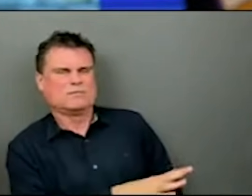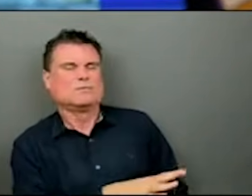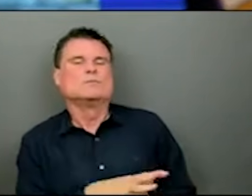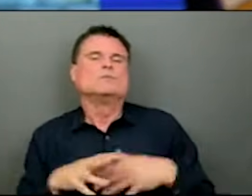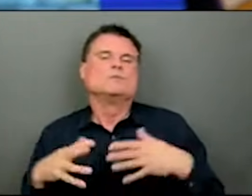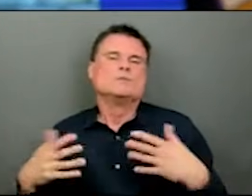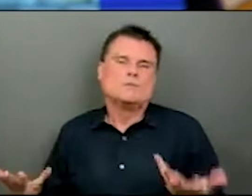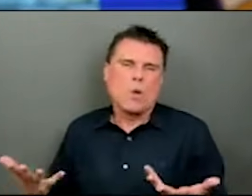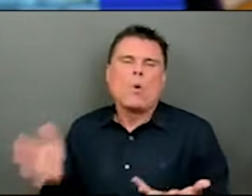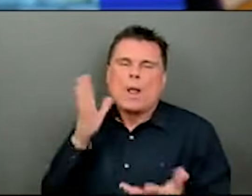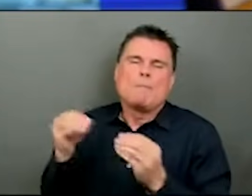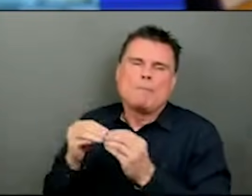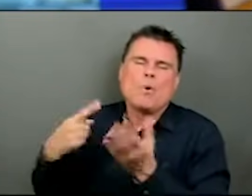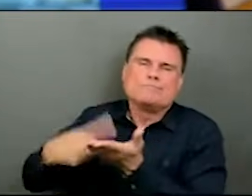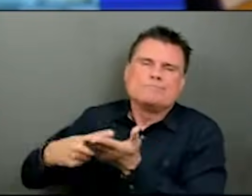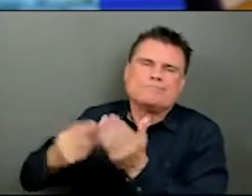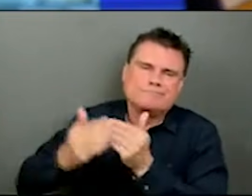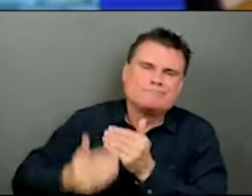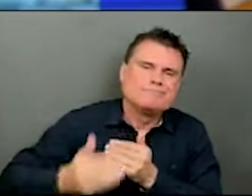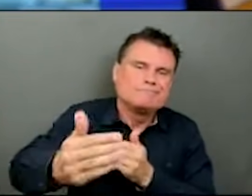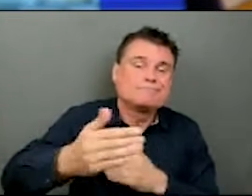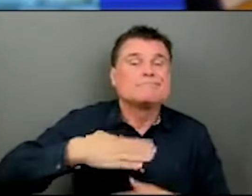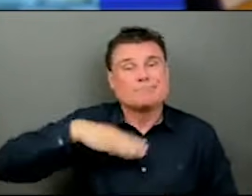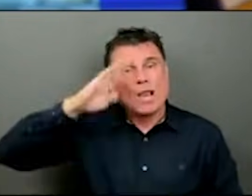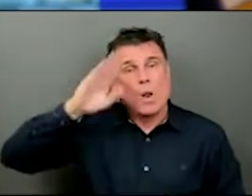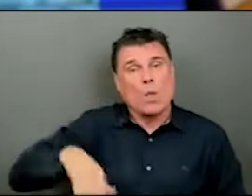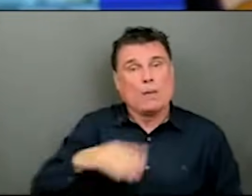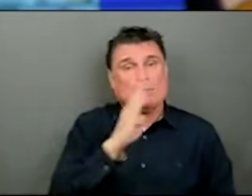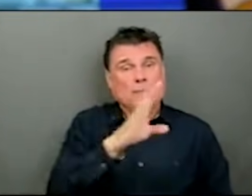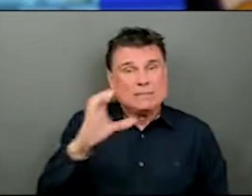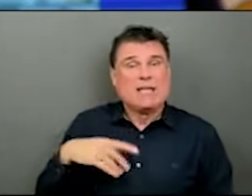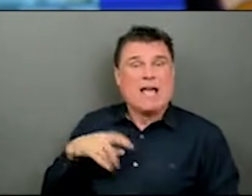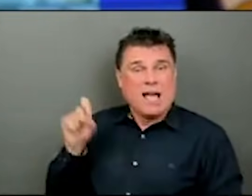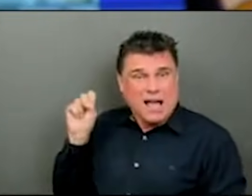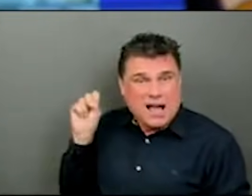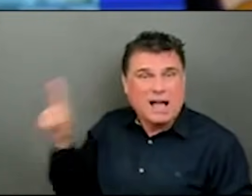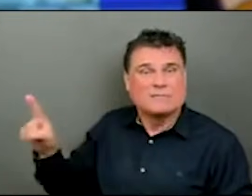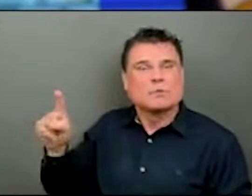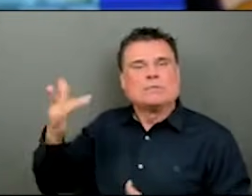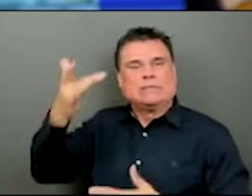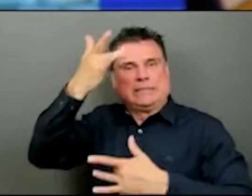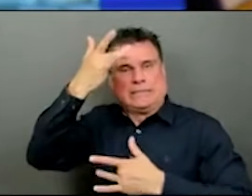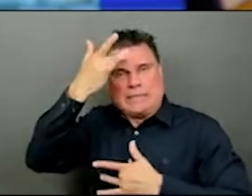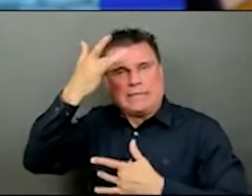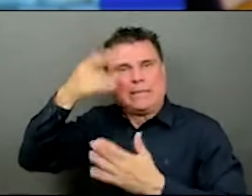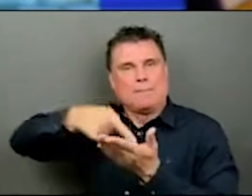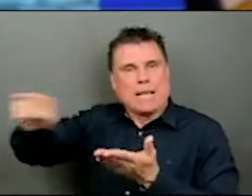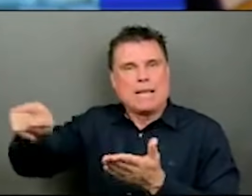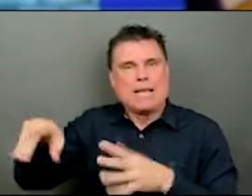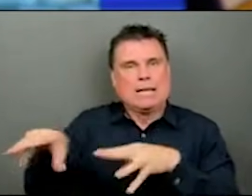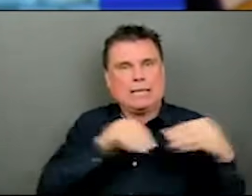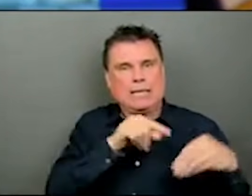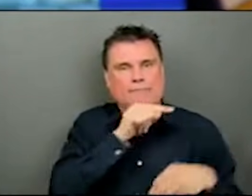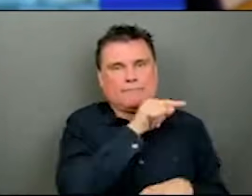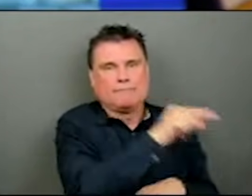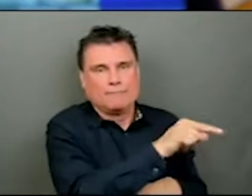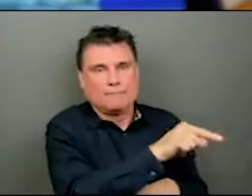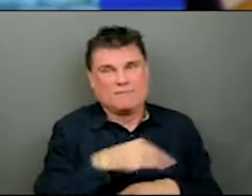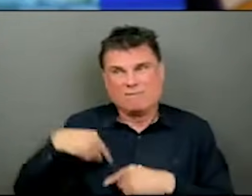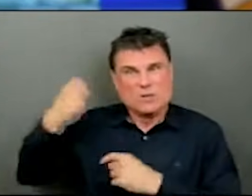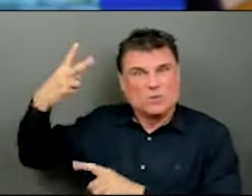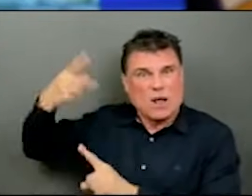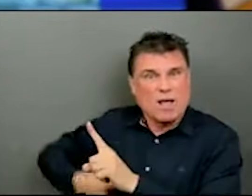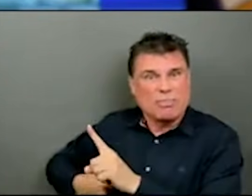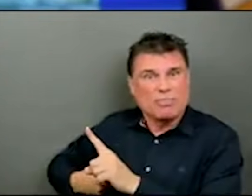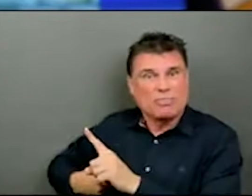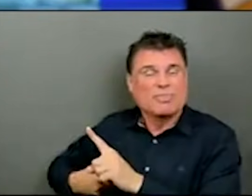And I appreciate that British Columbians are focused on this issue, as they should be, and as we were 12 months ago. But we are where we are, and